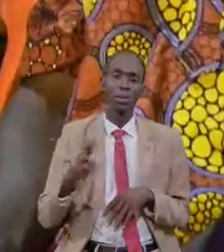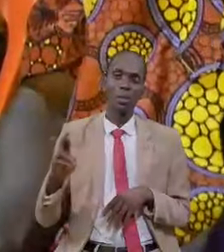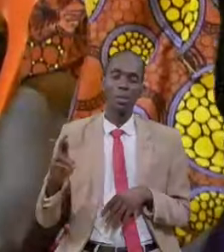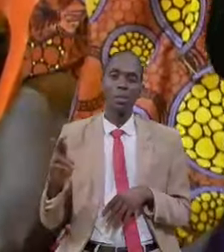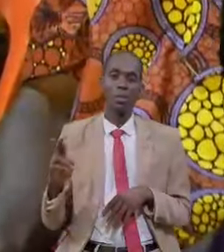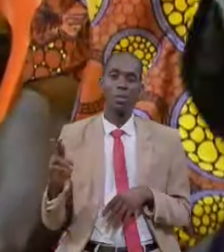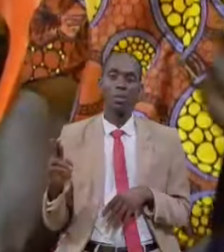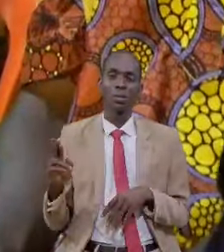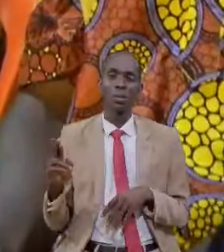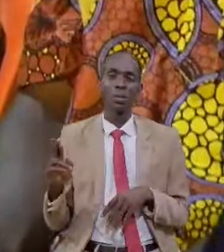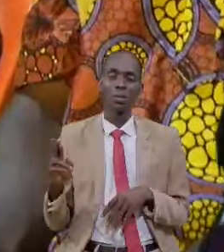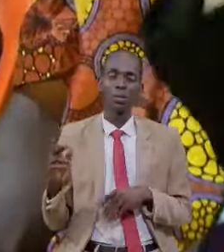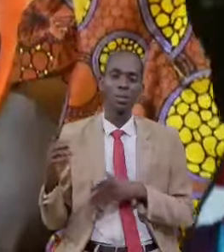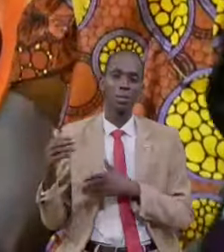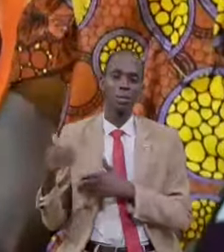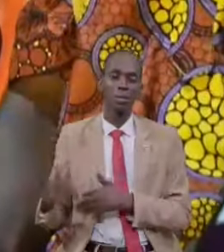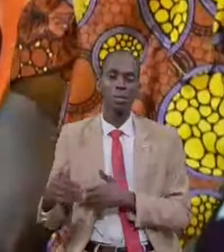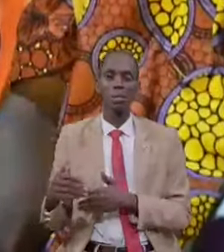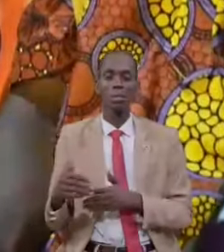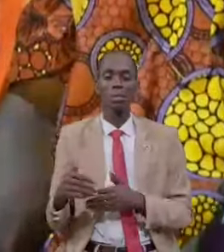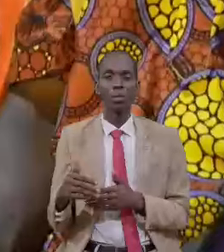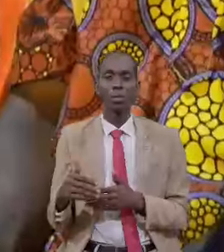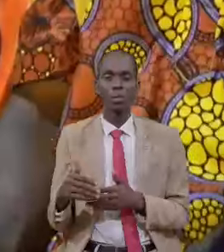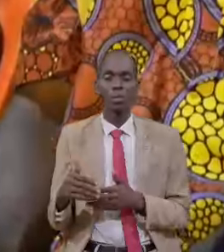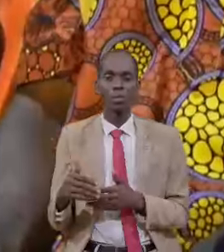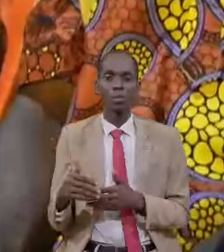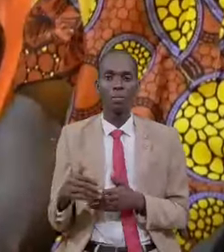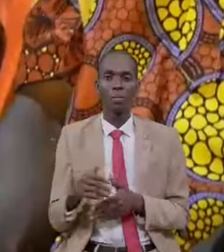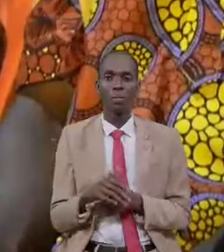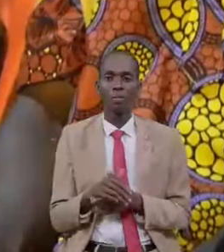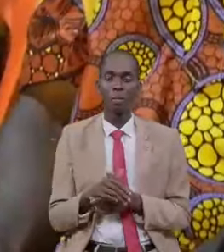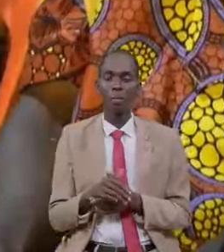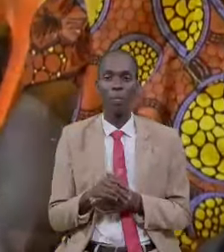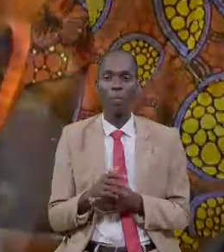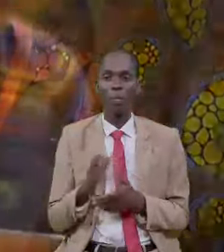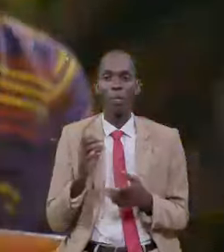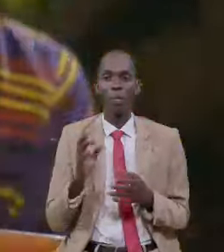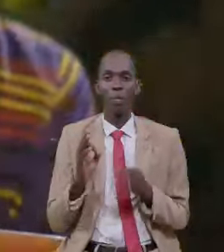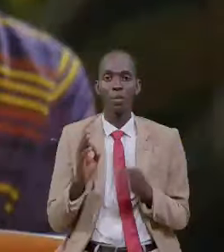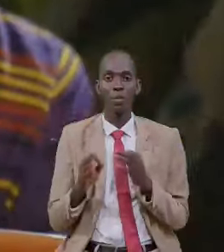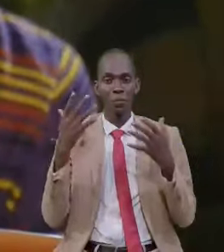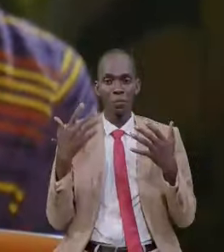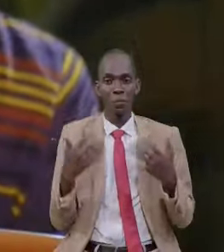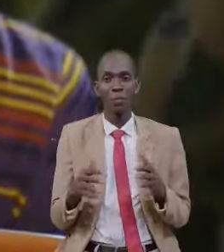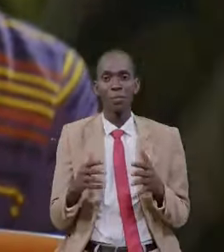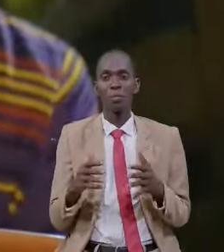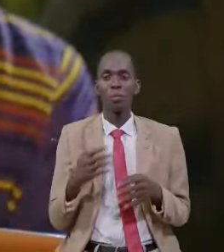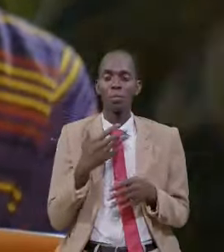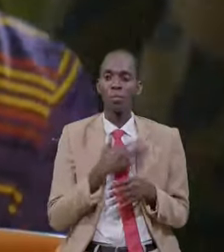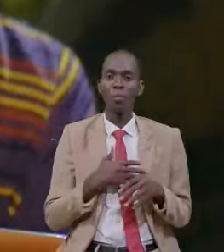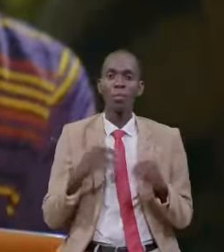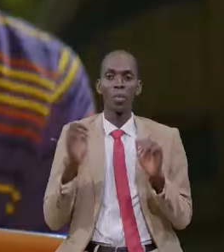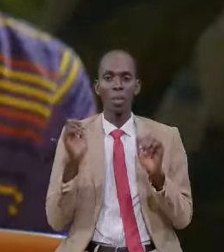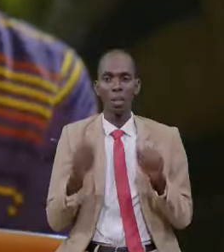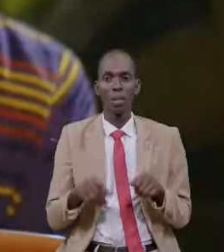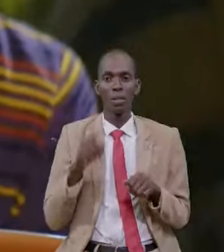audience, my own right-hand side, which is your left, if you are true, please, can you